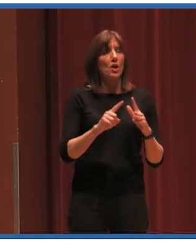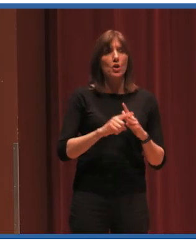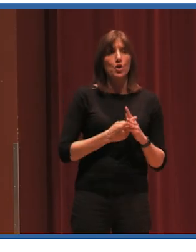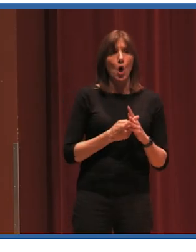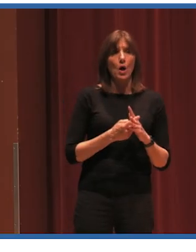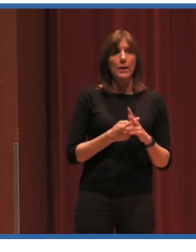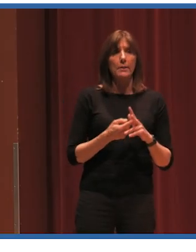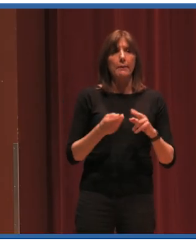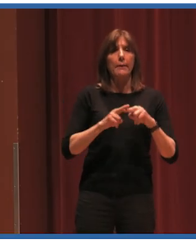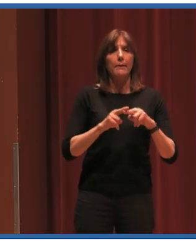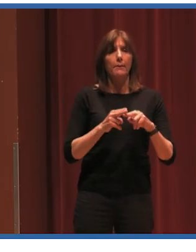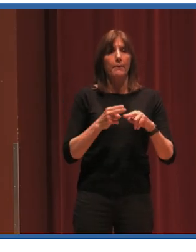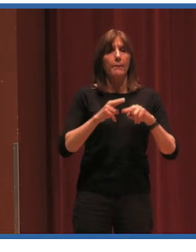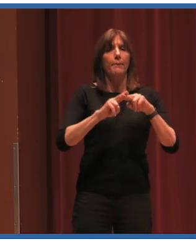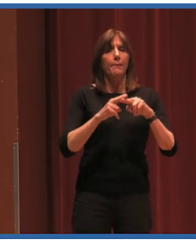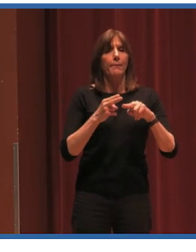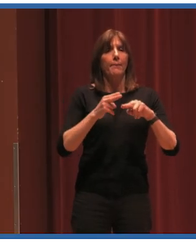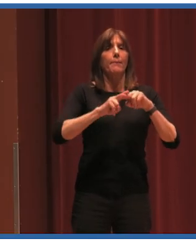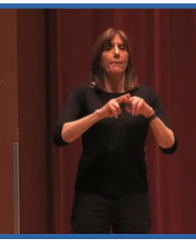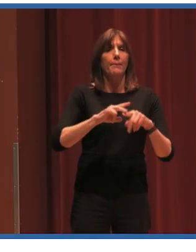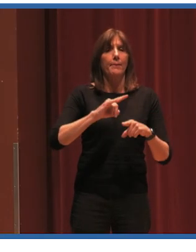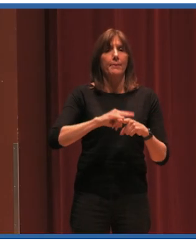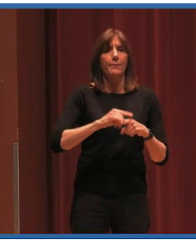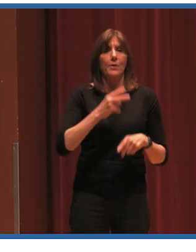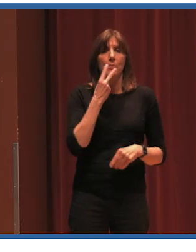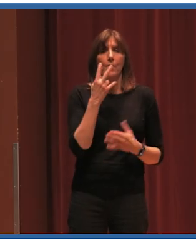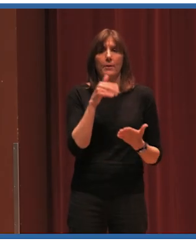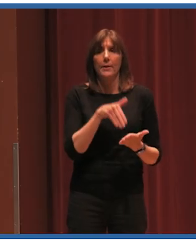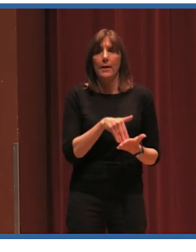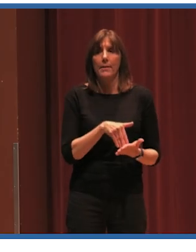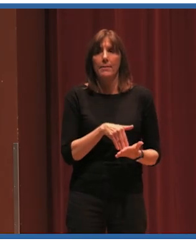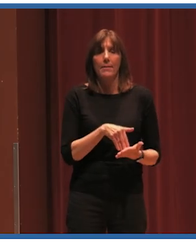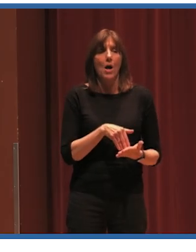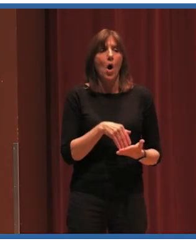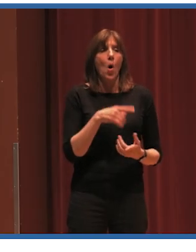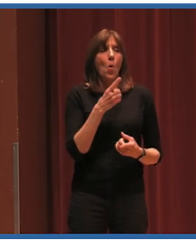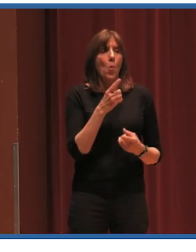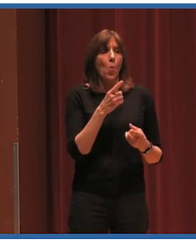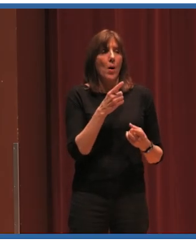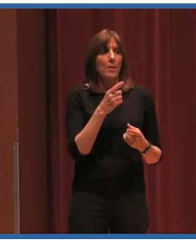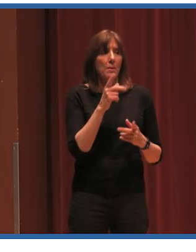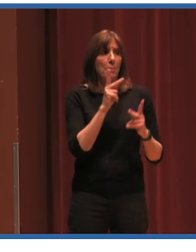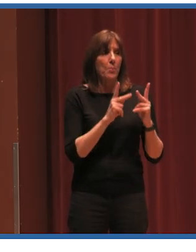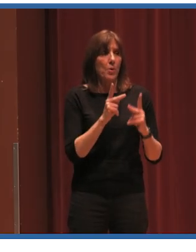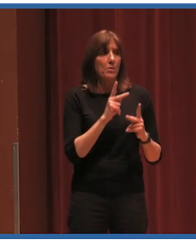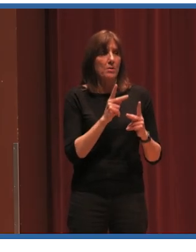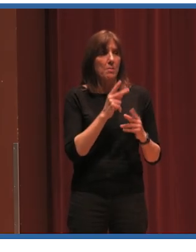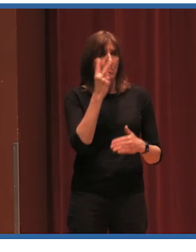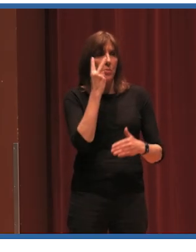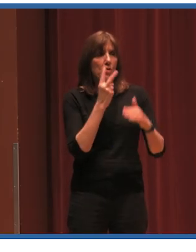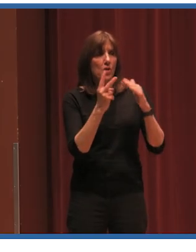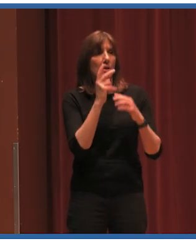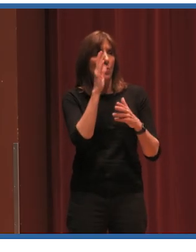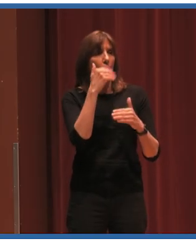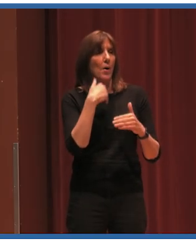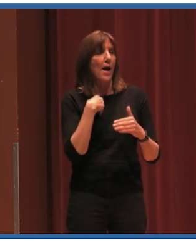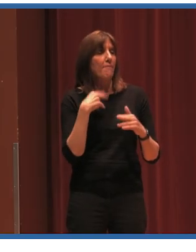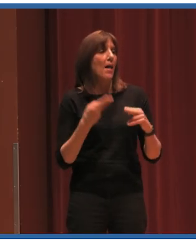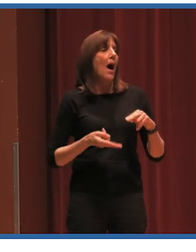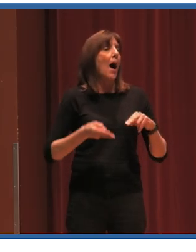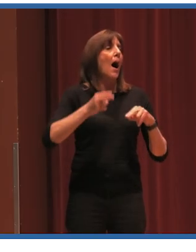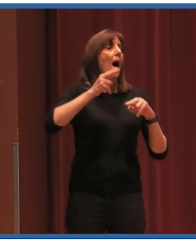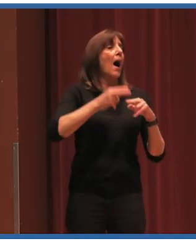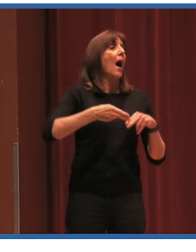up in their smoking rates. And one study projected that Iowa will have one of the highest rates of smoking in the country by